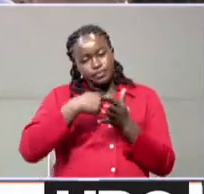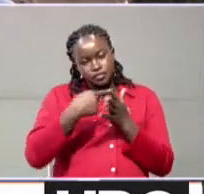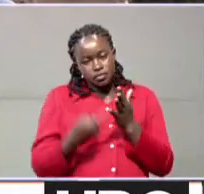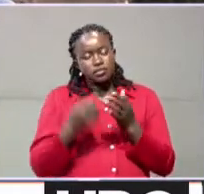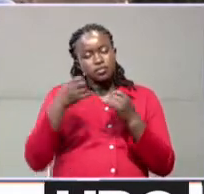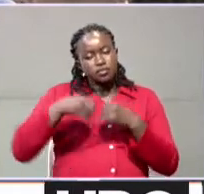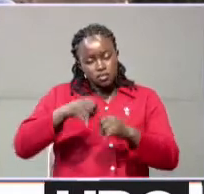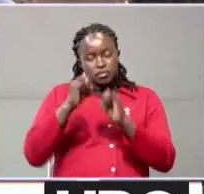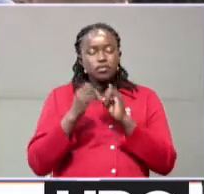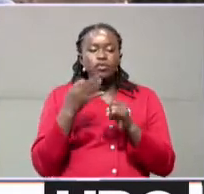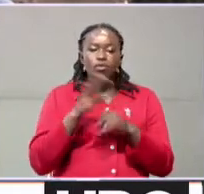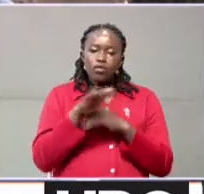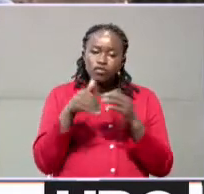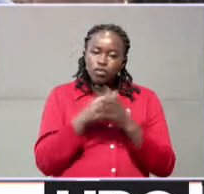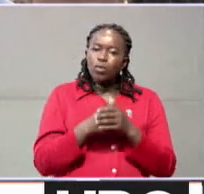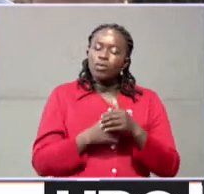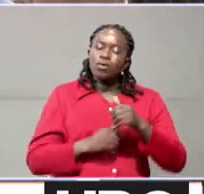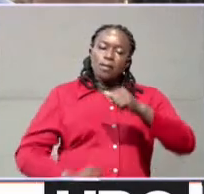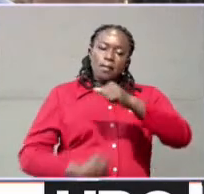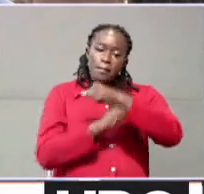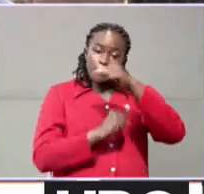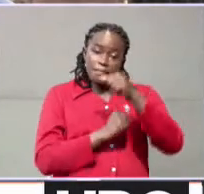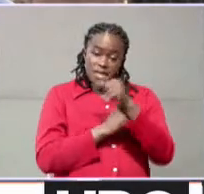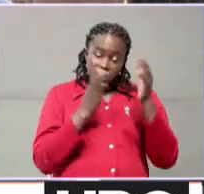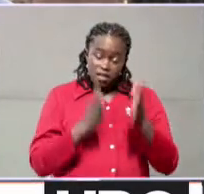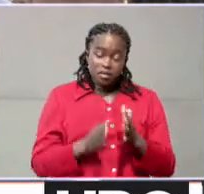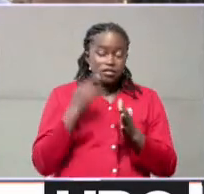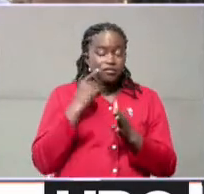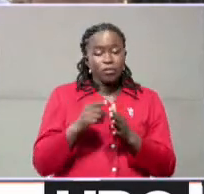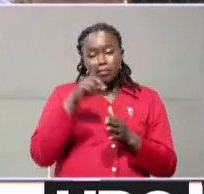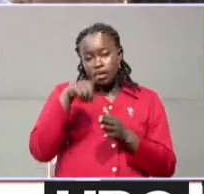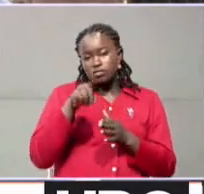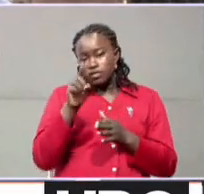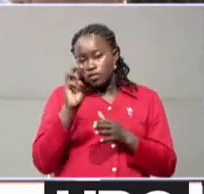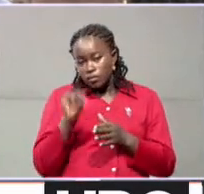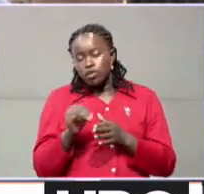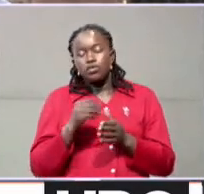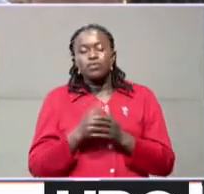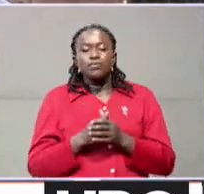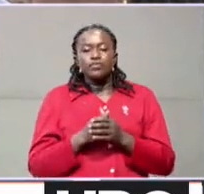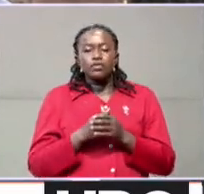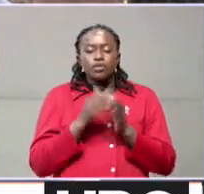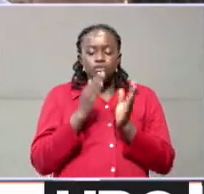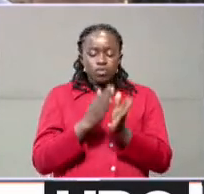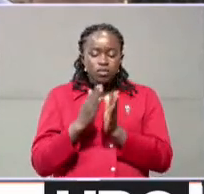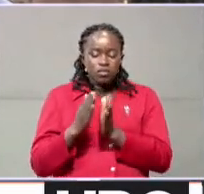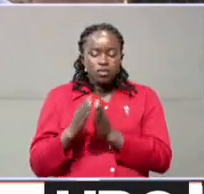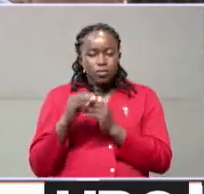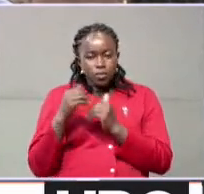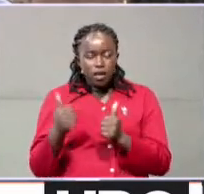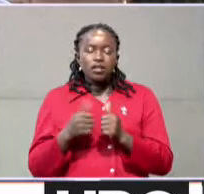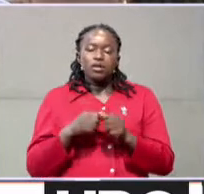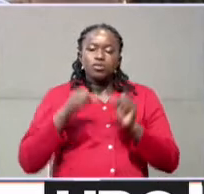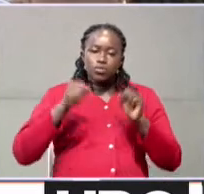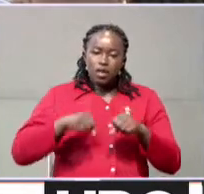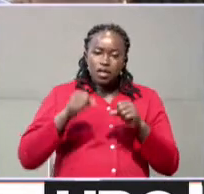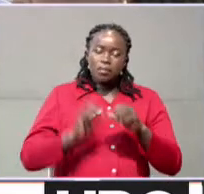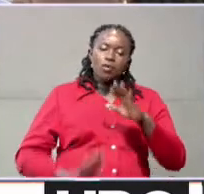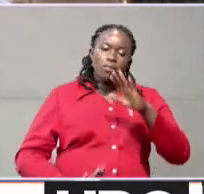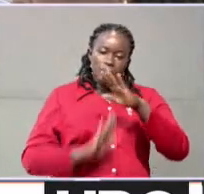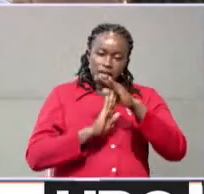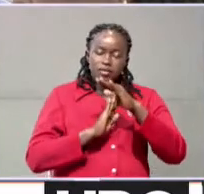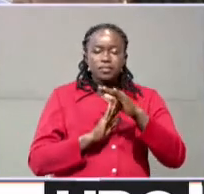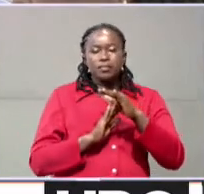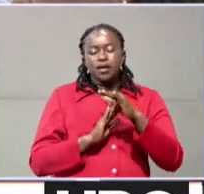implementation of all the pillars of paris development model chronologically to enable maximum